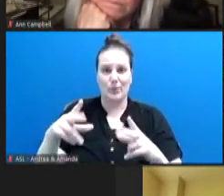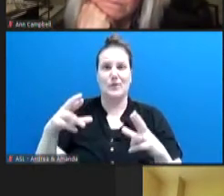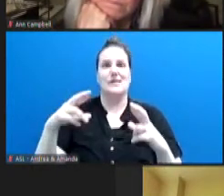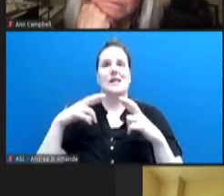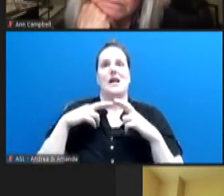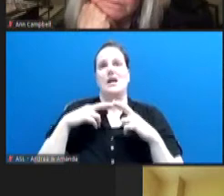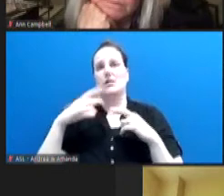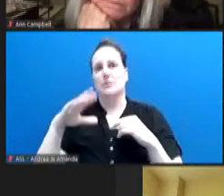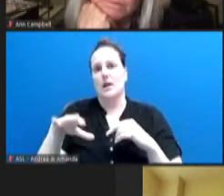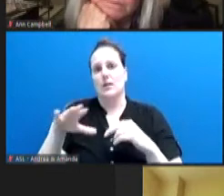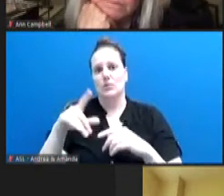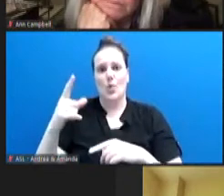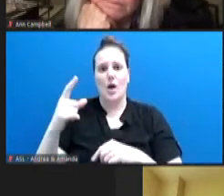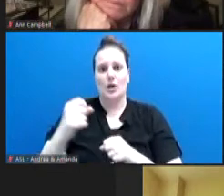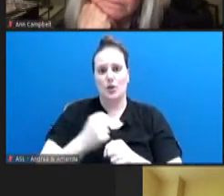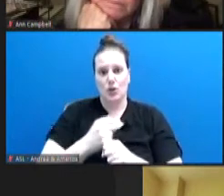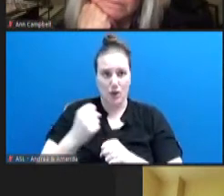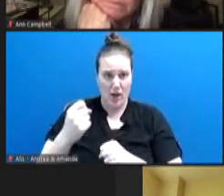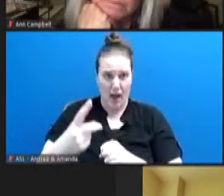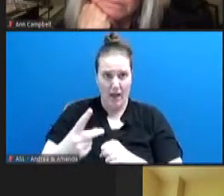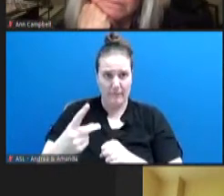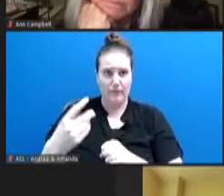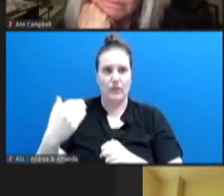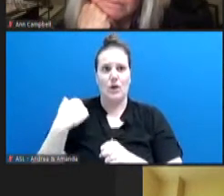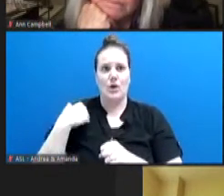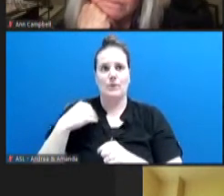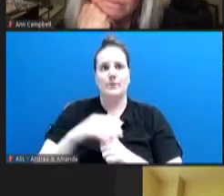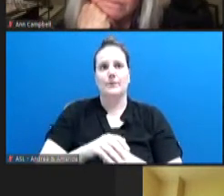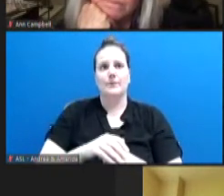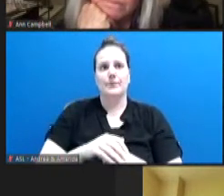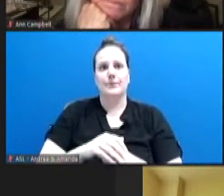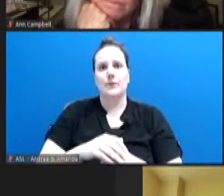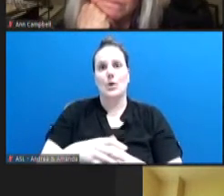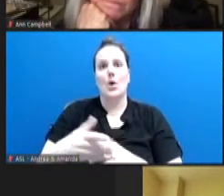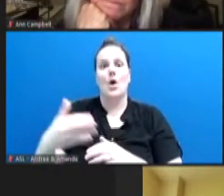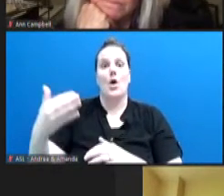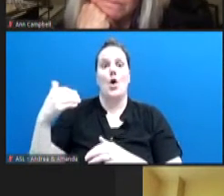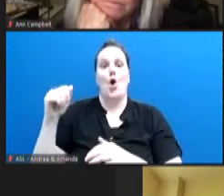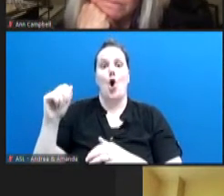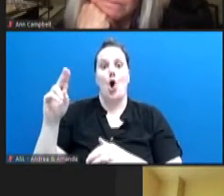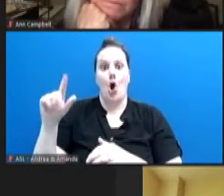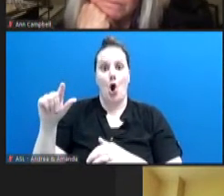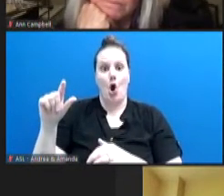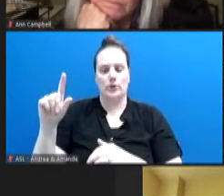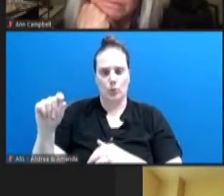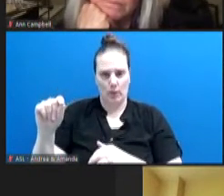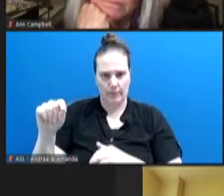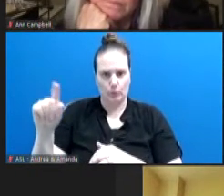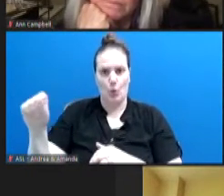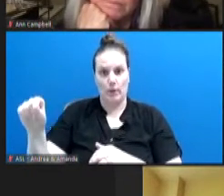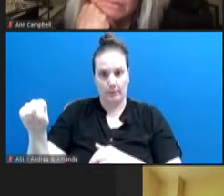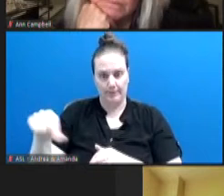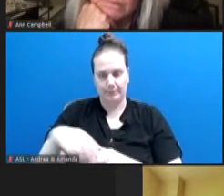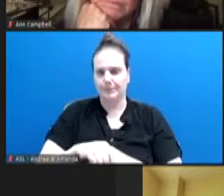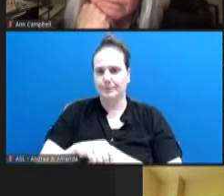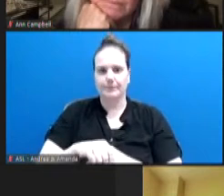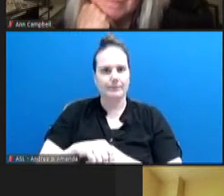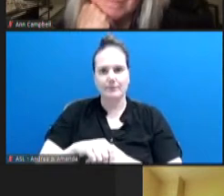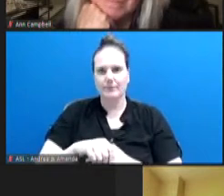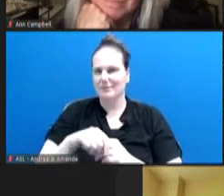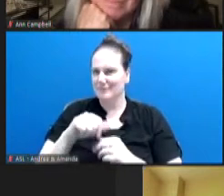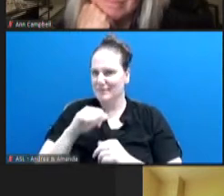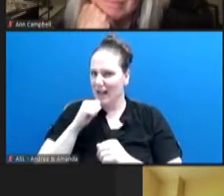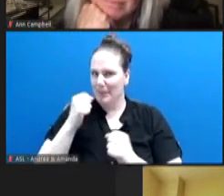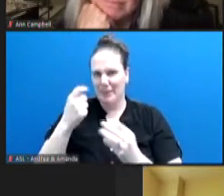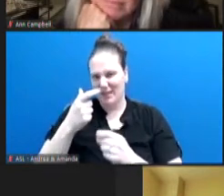about year and a half or so. We went back to August of 20, and there's not a lot of interest. I think